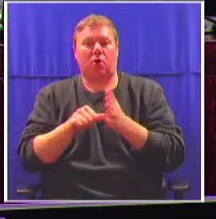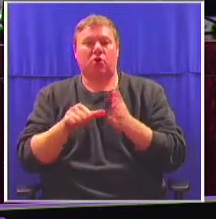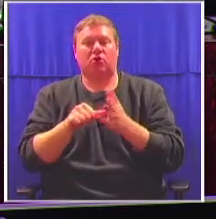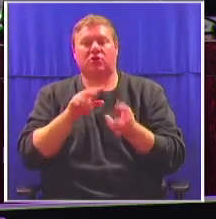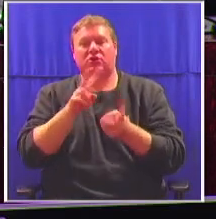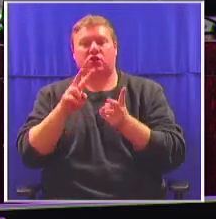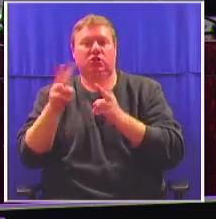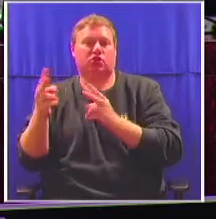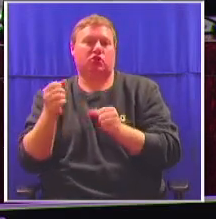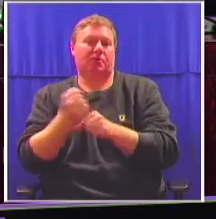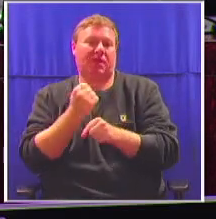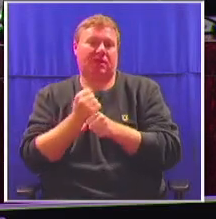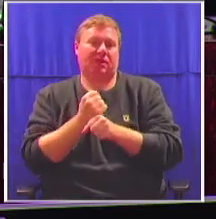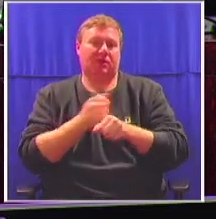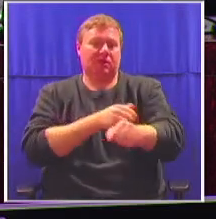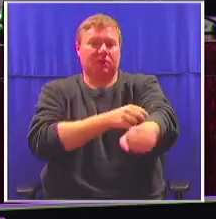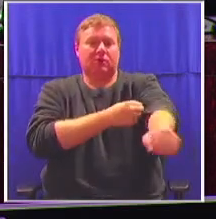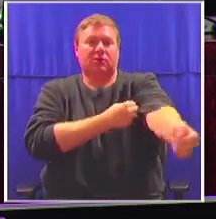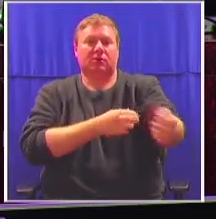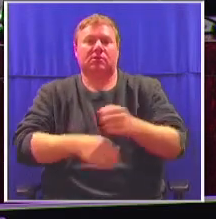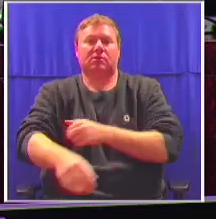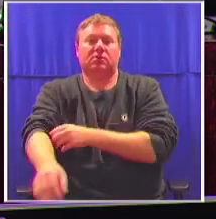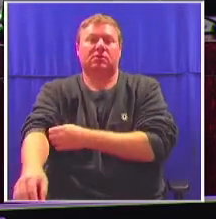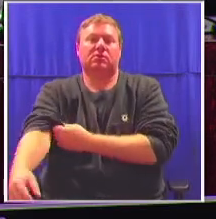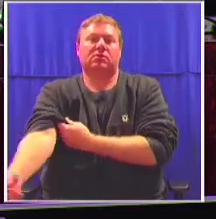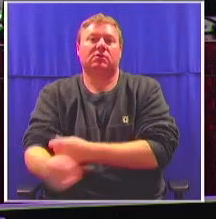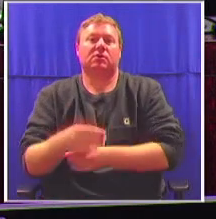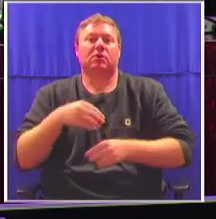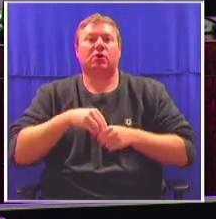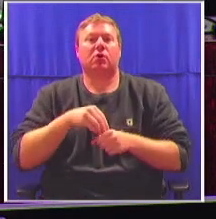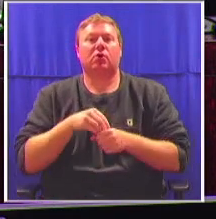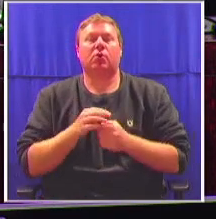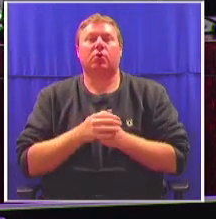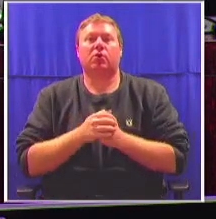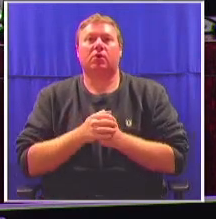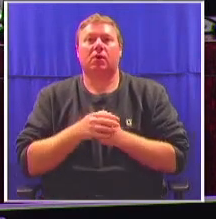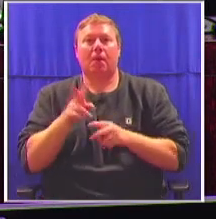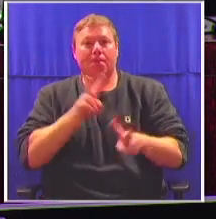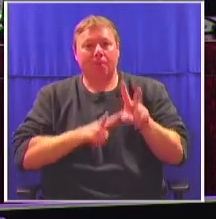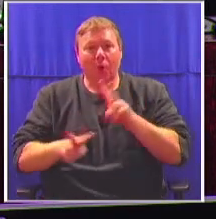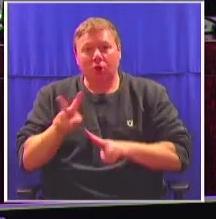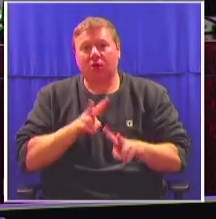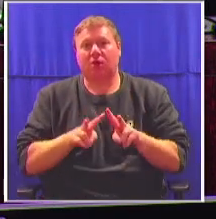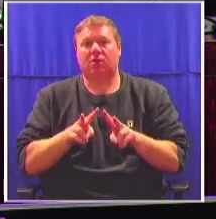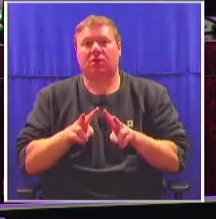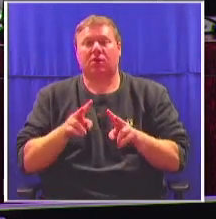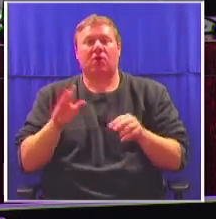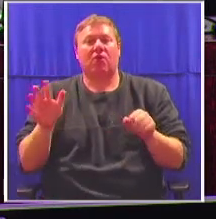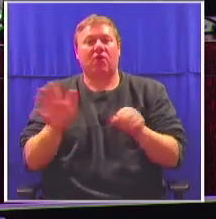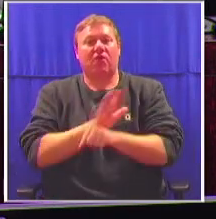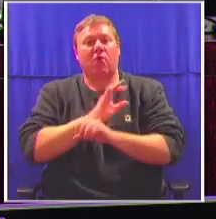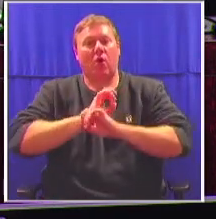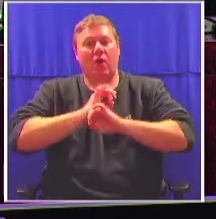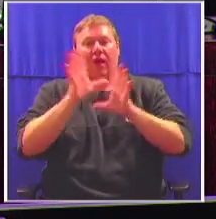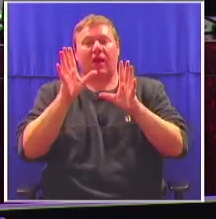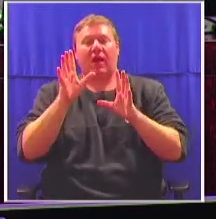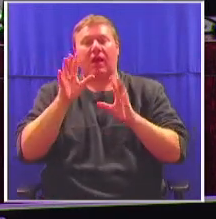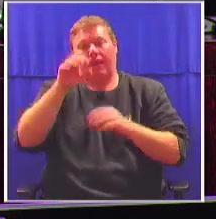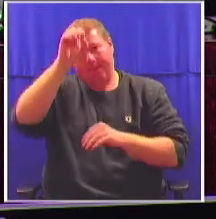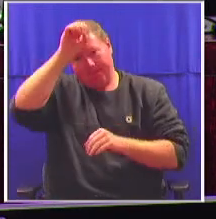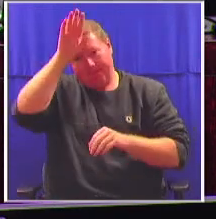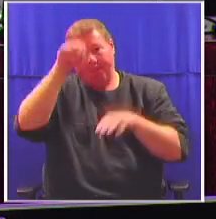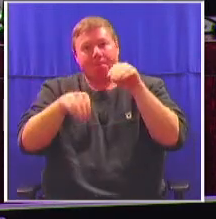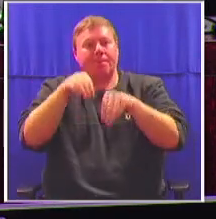Speaker, including putting in place a modern and fully transparent mining rights